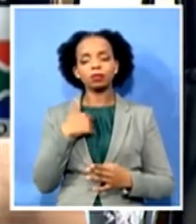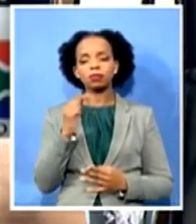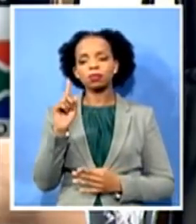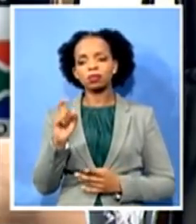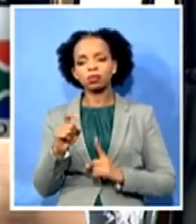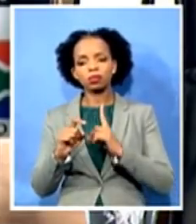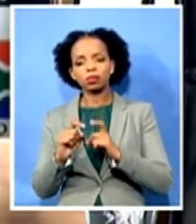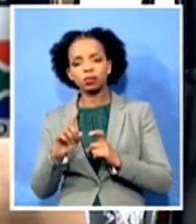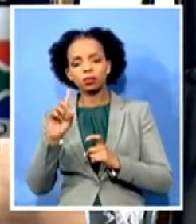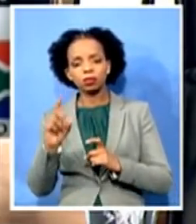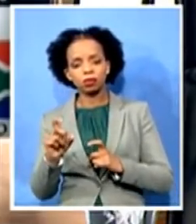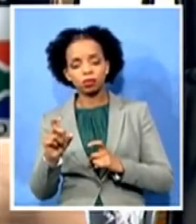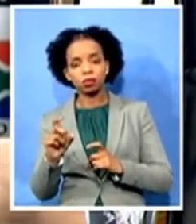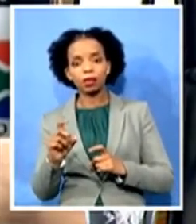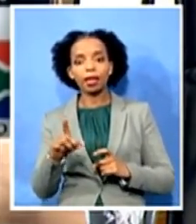advertised